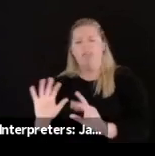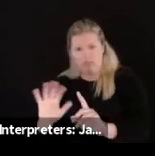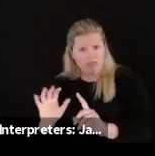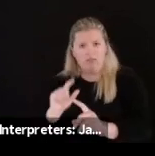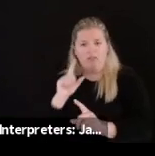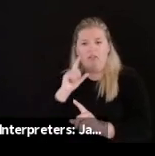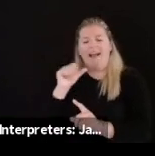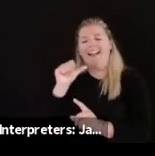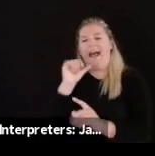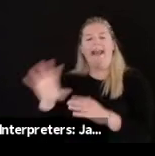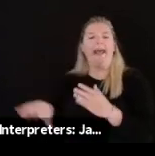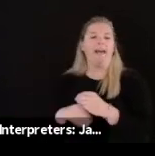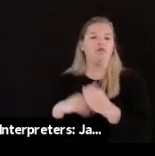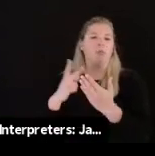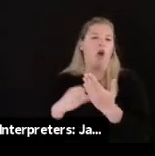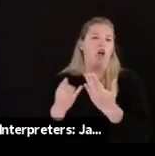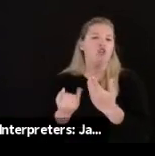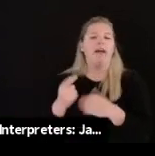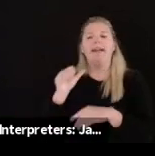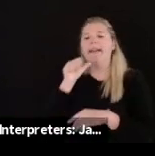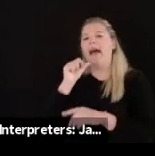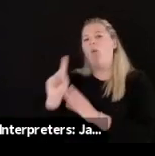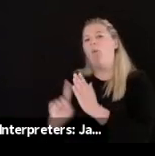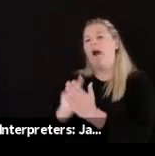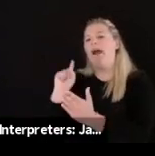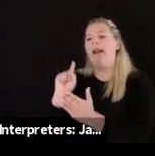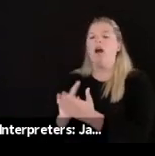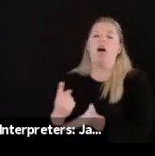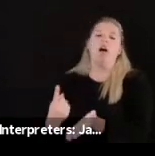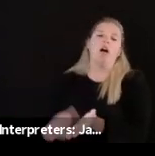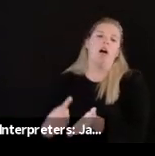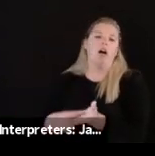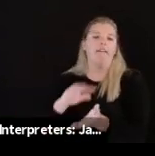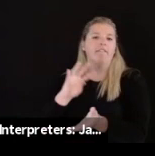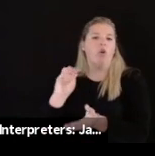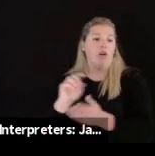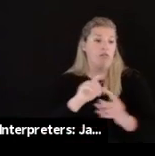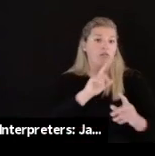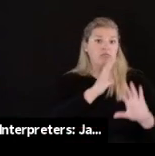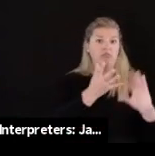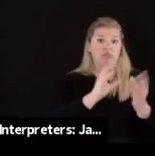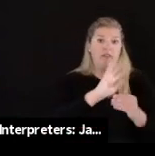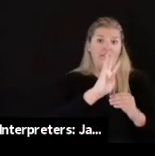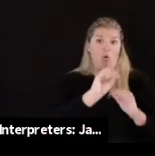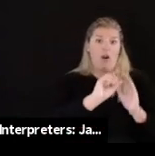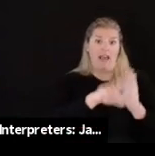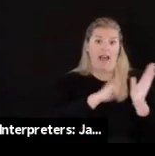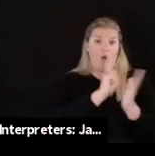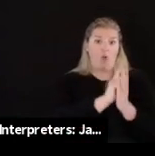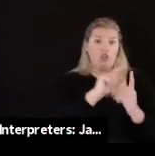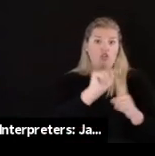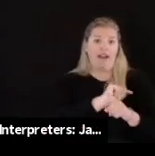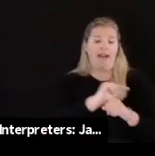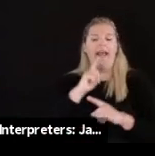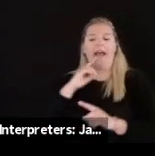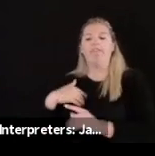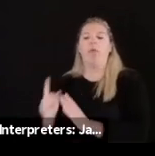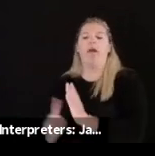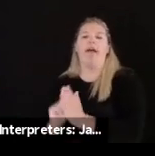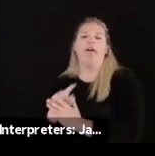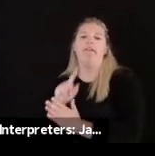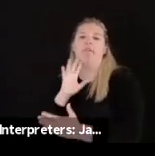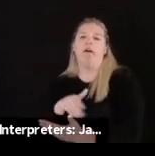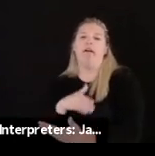it be reserved to a 1-hour time block during our 40-hour training. Anti-oppression work is prevention work